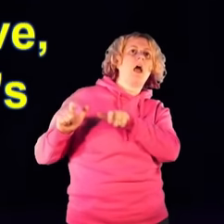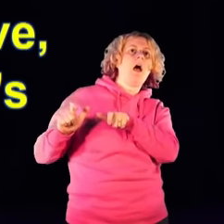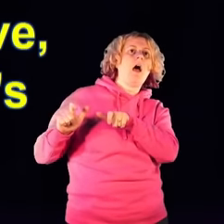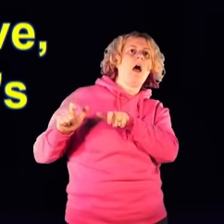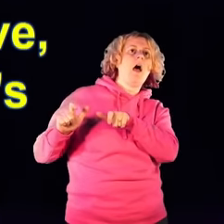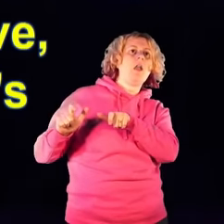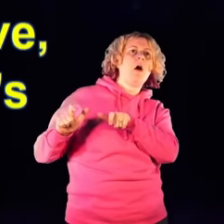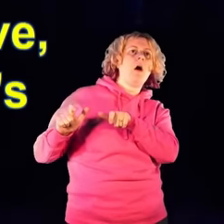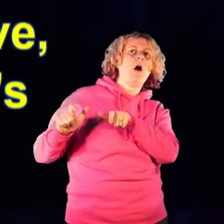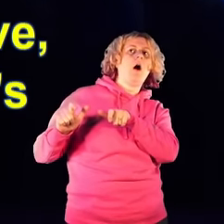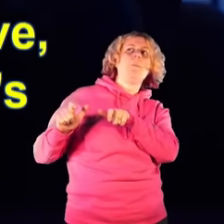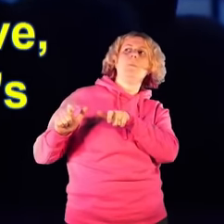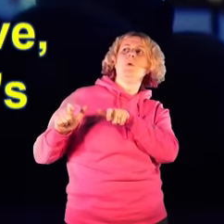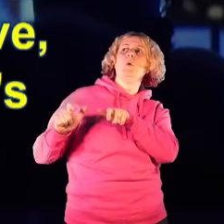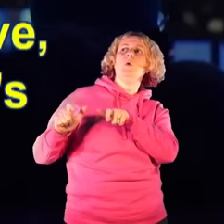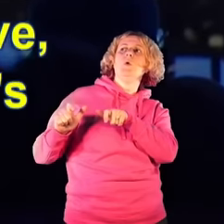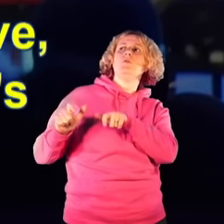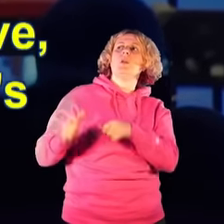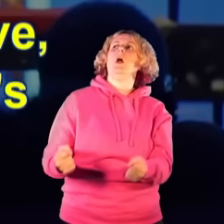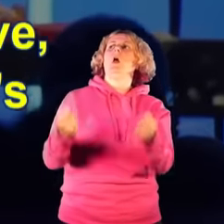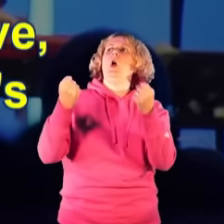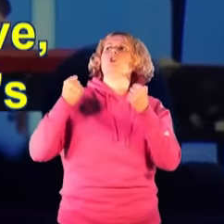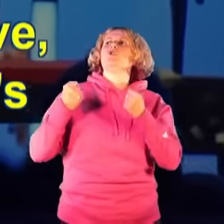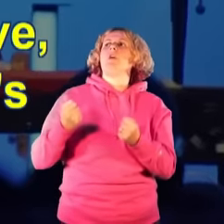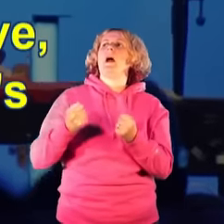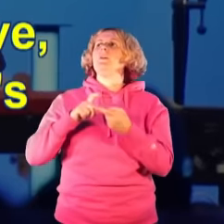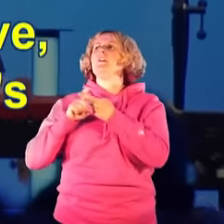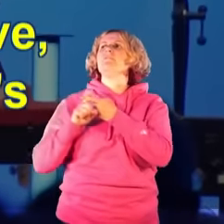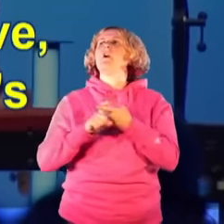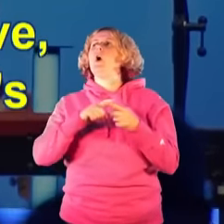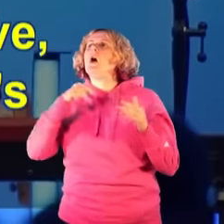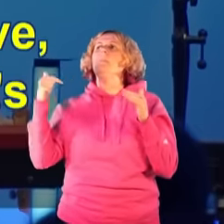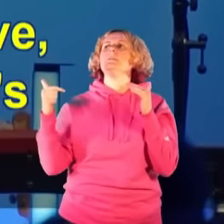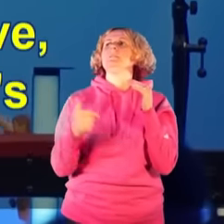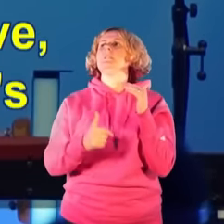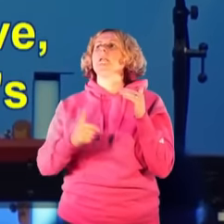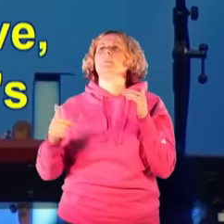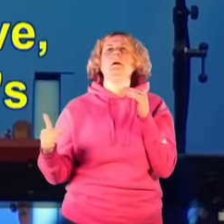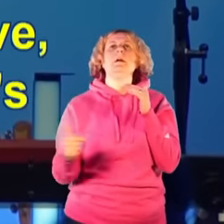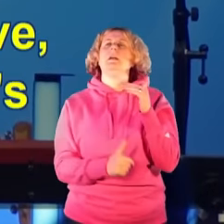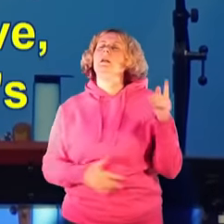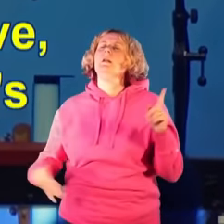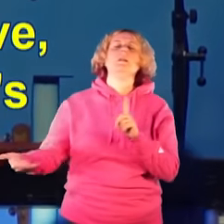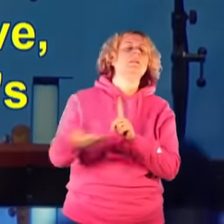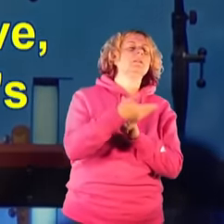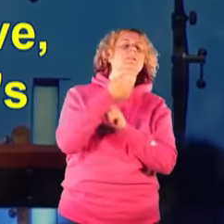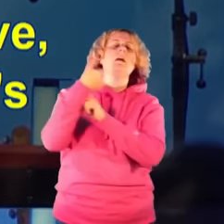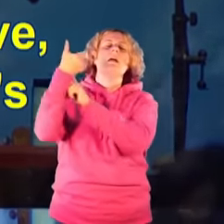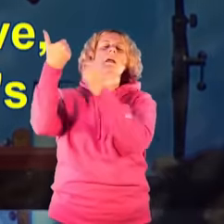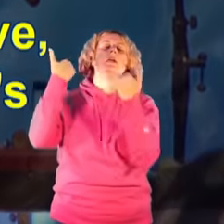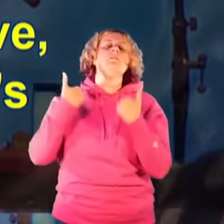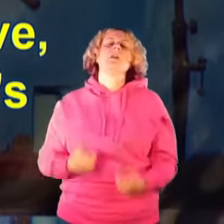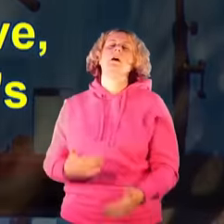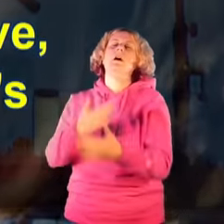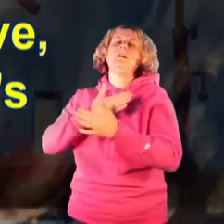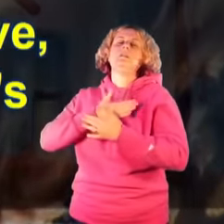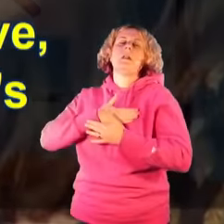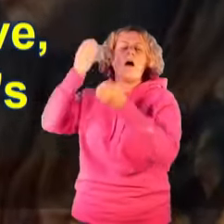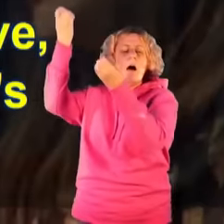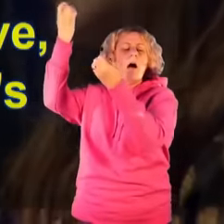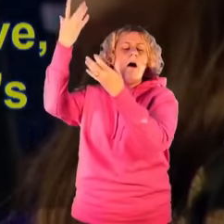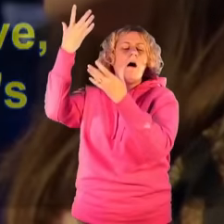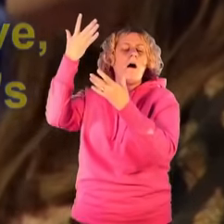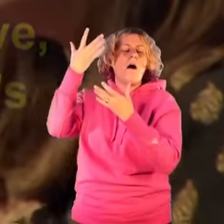which cannot move, grounded firm and deep in the